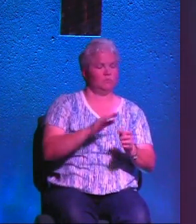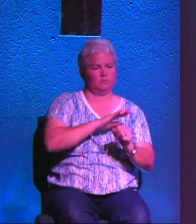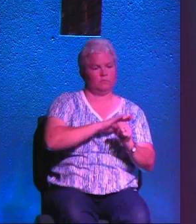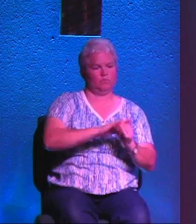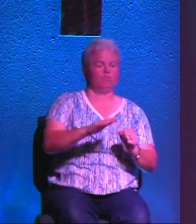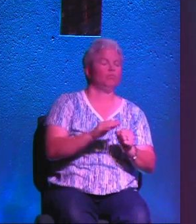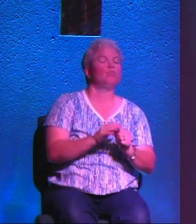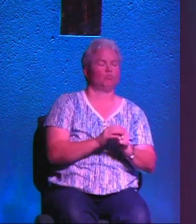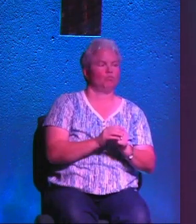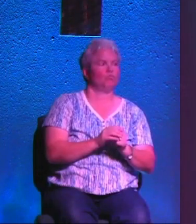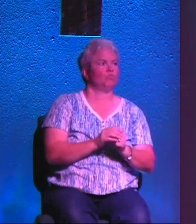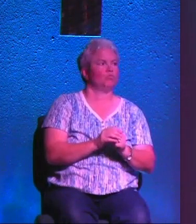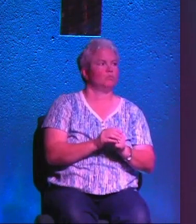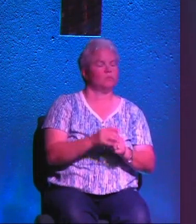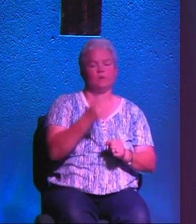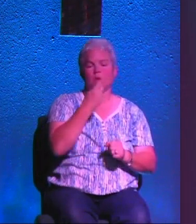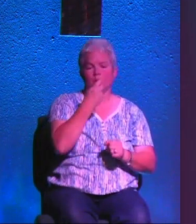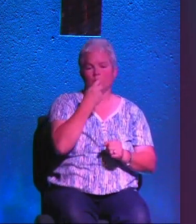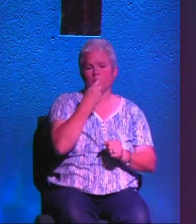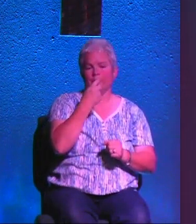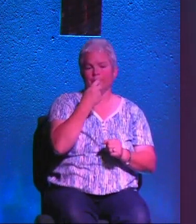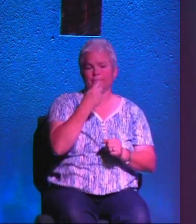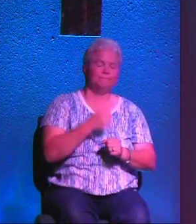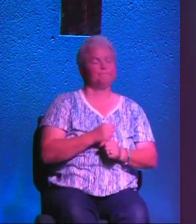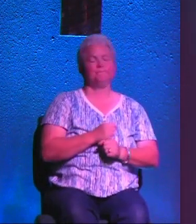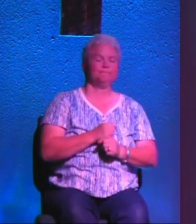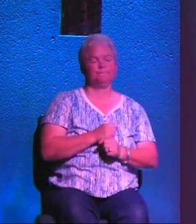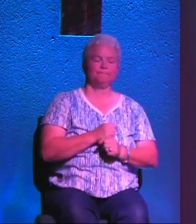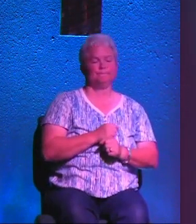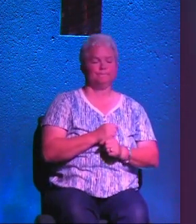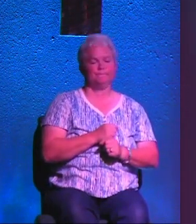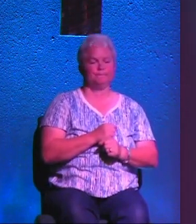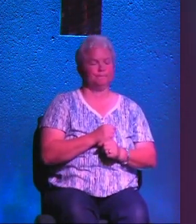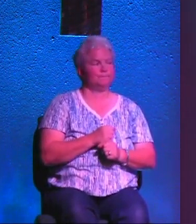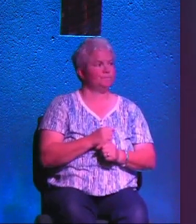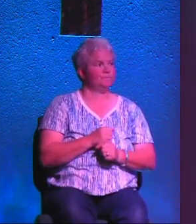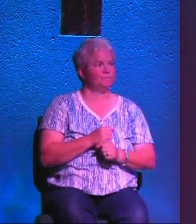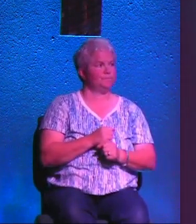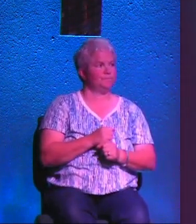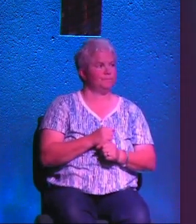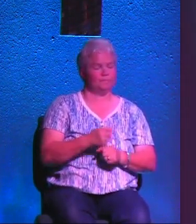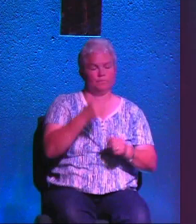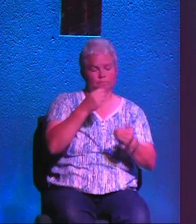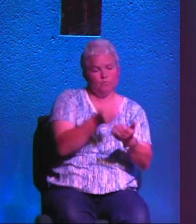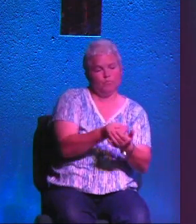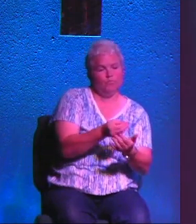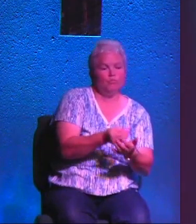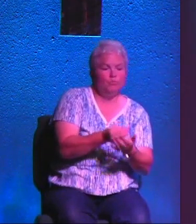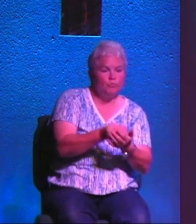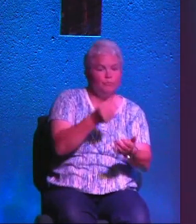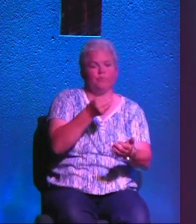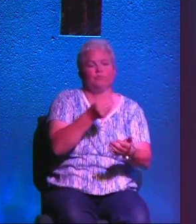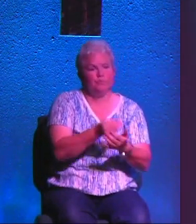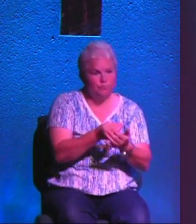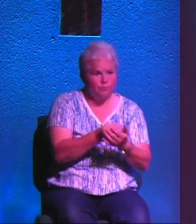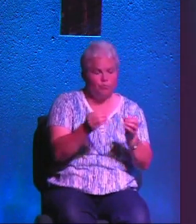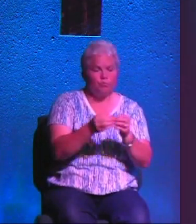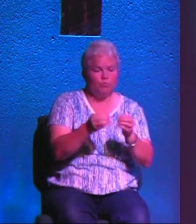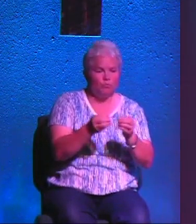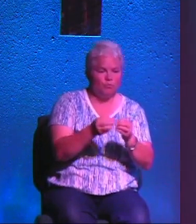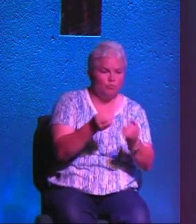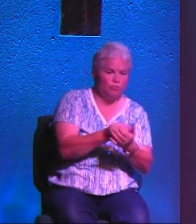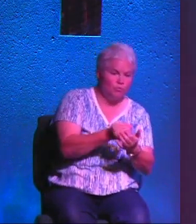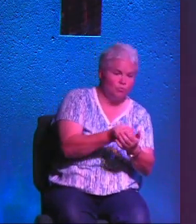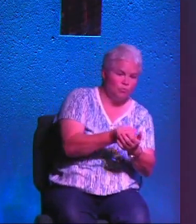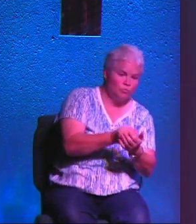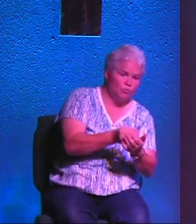of themselves. They get a taste of success and they want more of that success. They get a taste of money and they want more of that money, and they begin